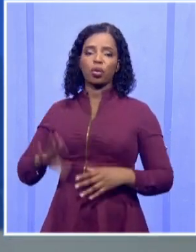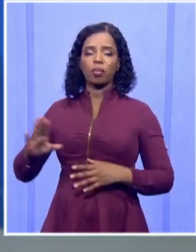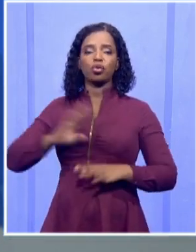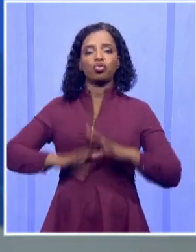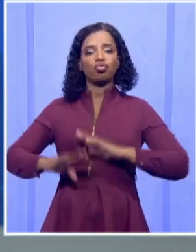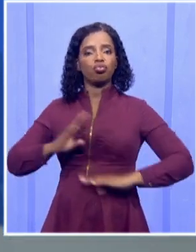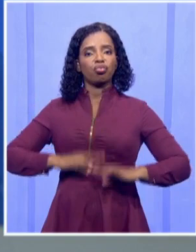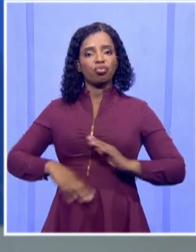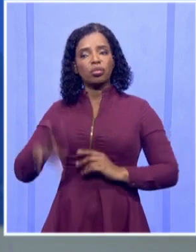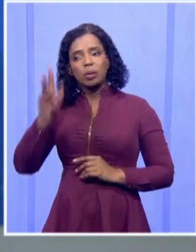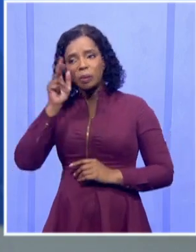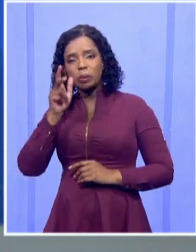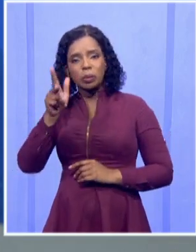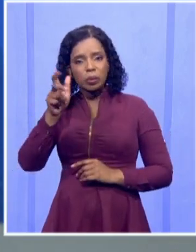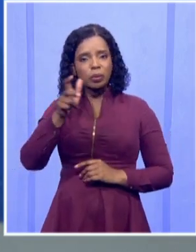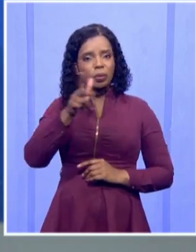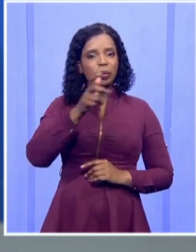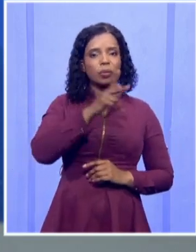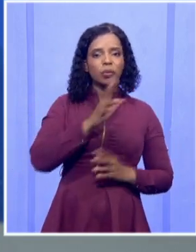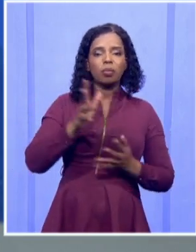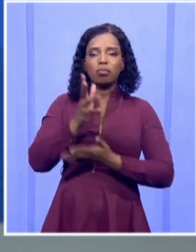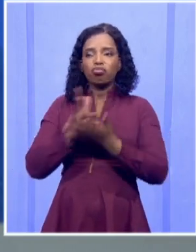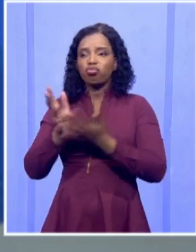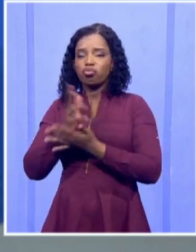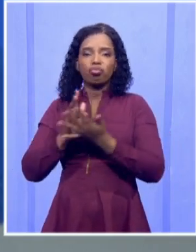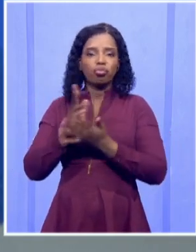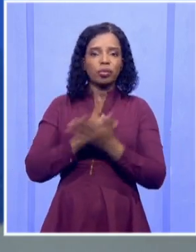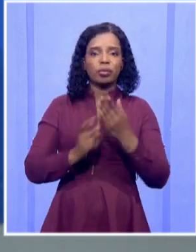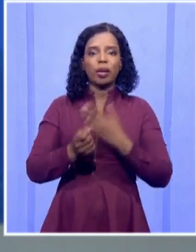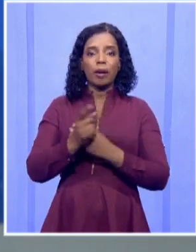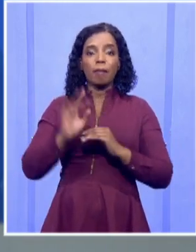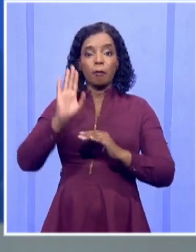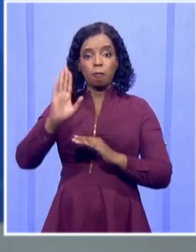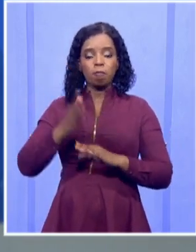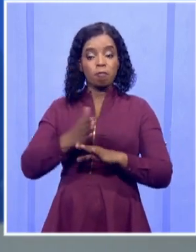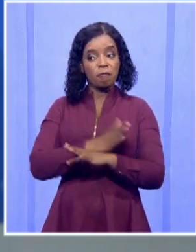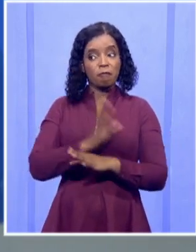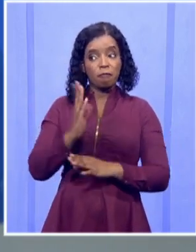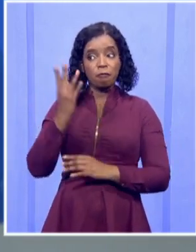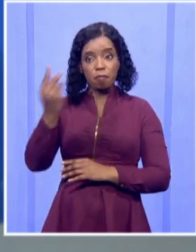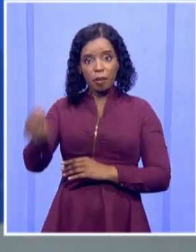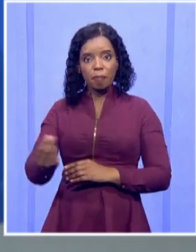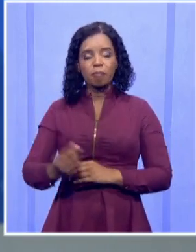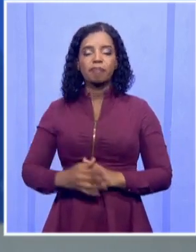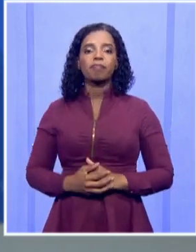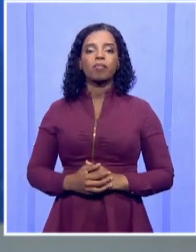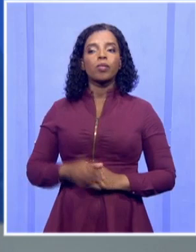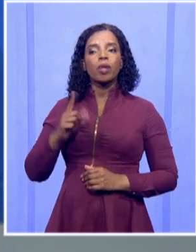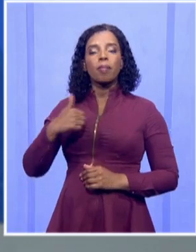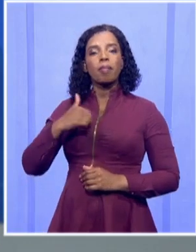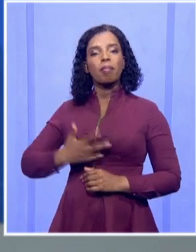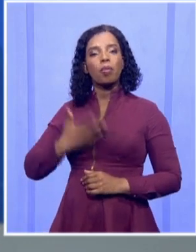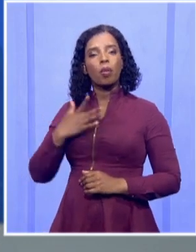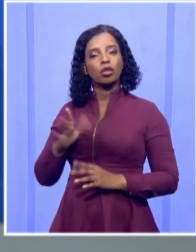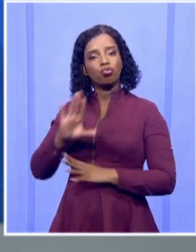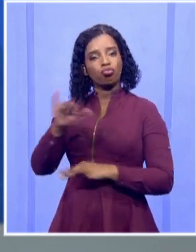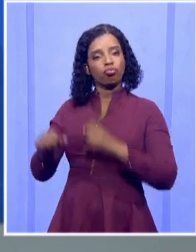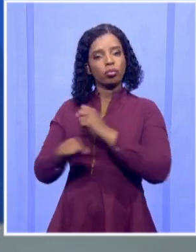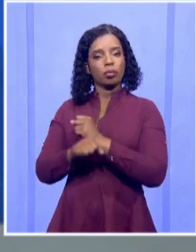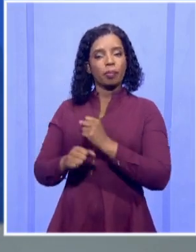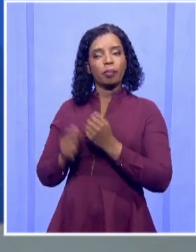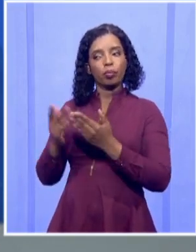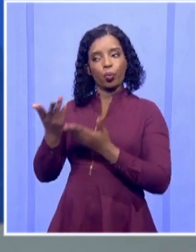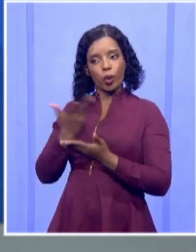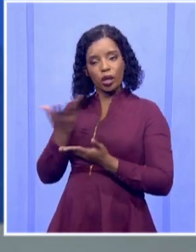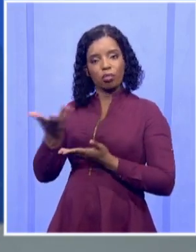listening into all of these discussions as they take place. And before we let you go, I think just to wrap up the discussion with you, considering